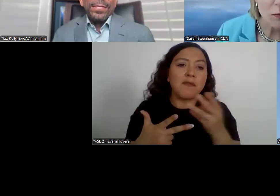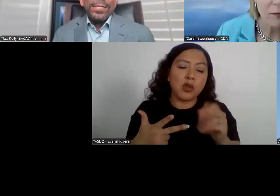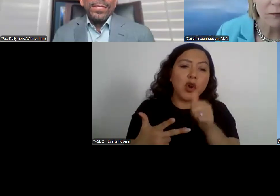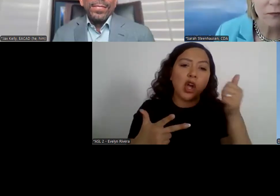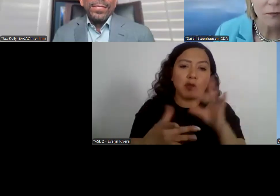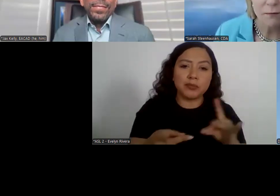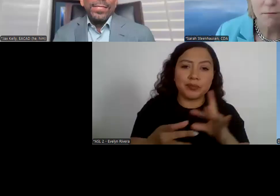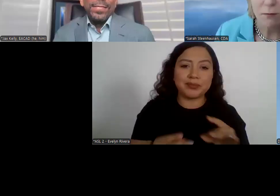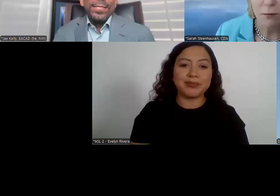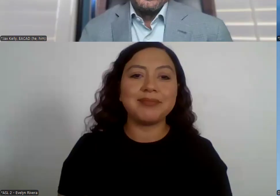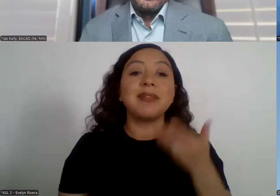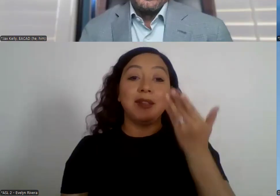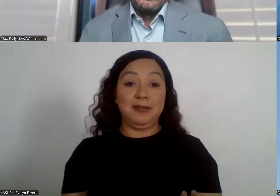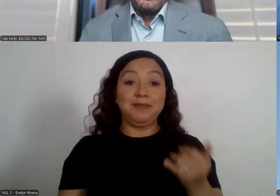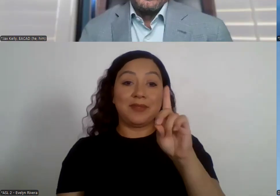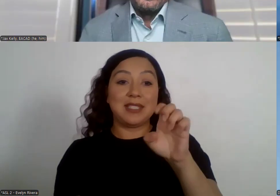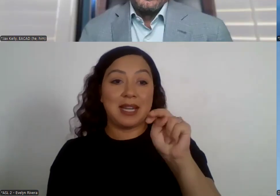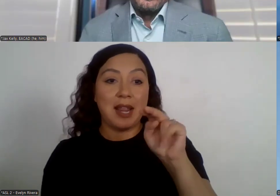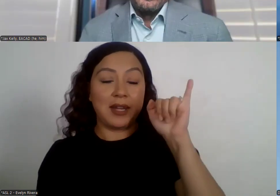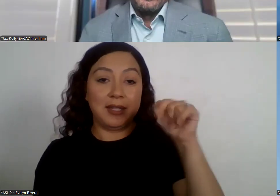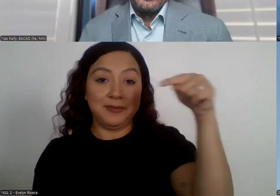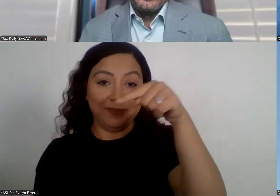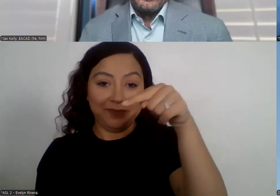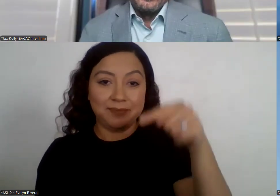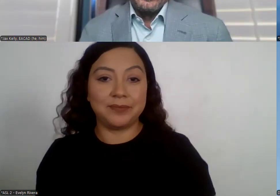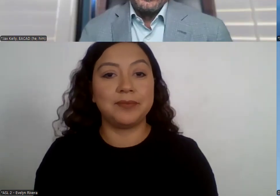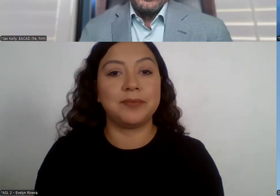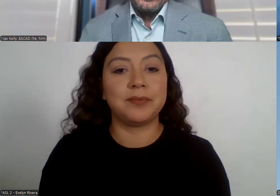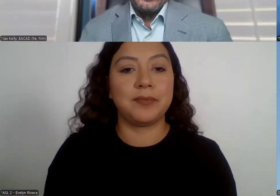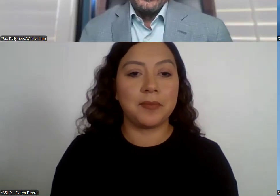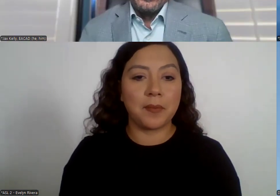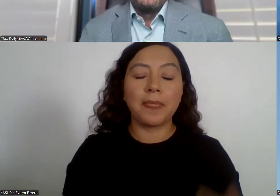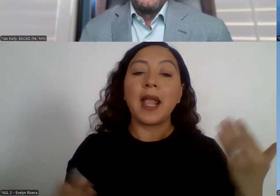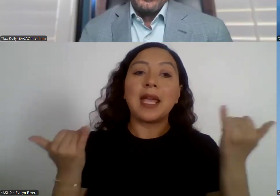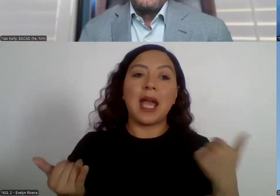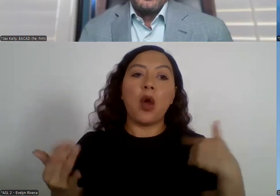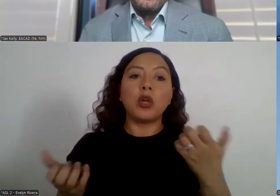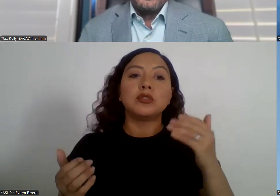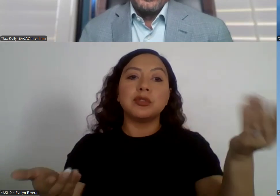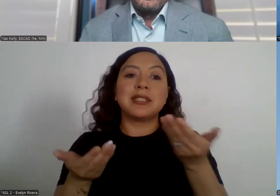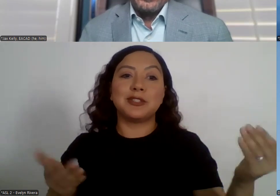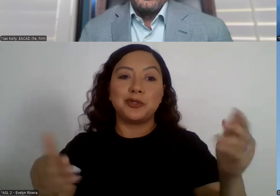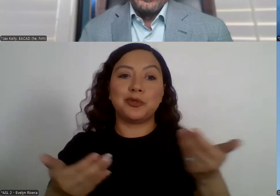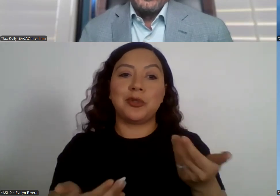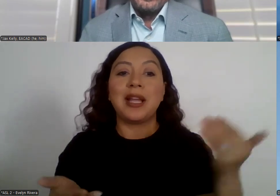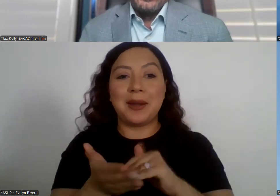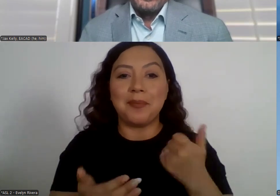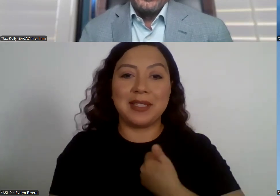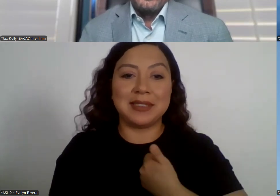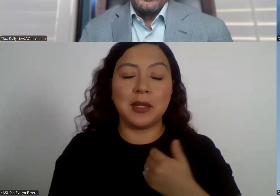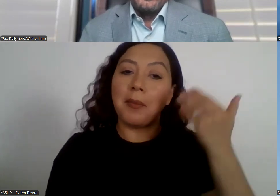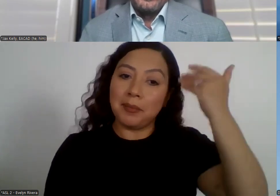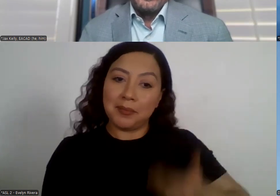Sarah. I had a chance to ask a question earlier, but didn't get a chance to introduce myself. So I'm Denny Chan. I work